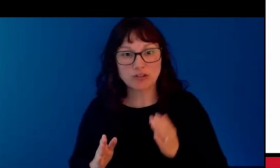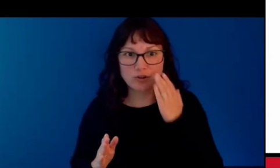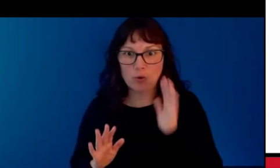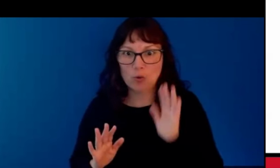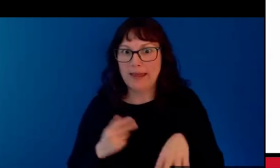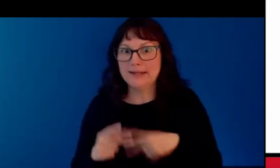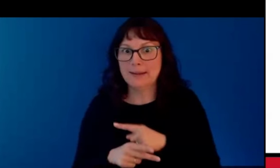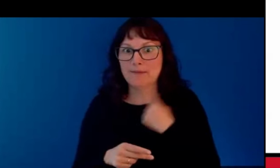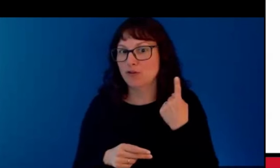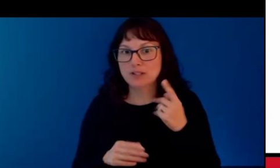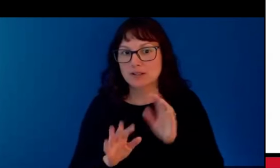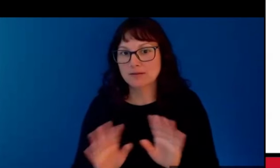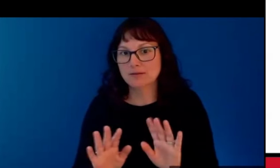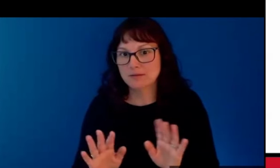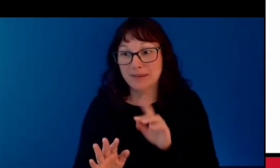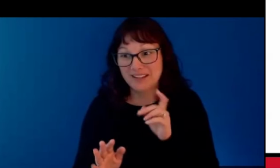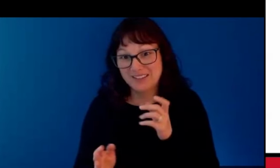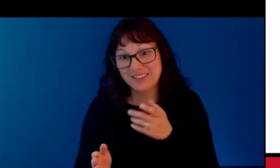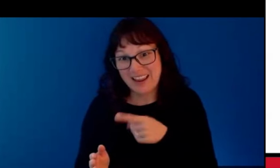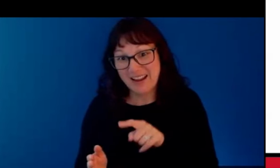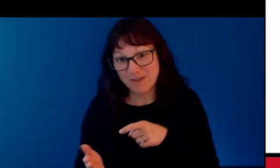because that might be coming out of their pocket.